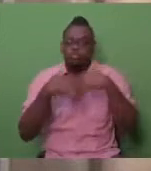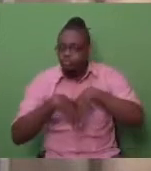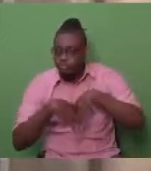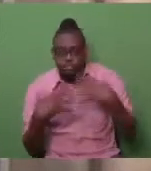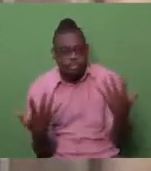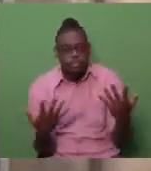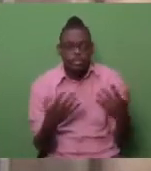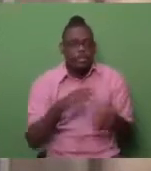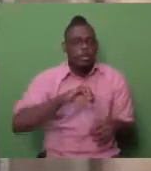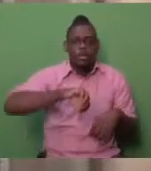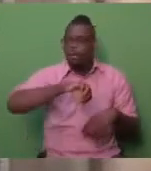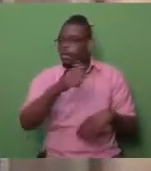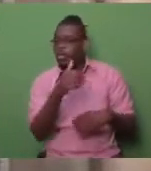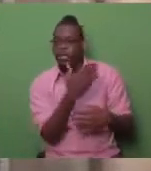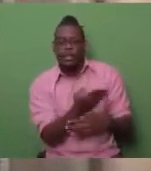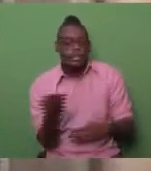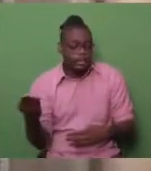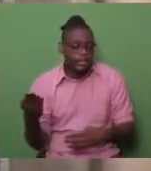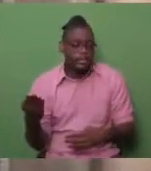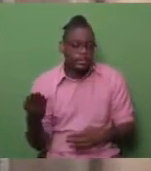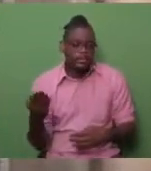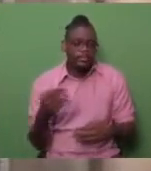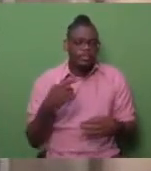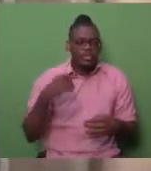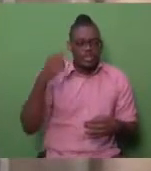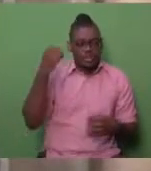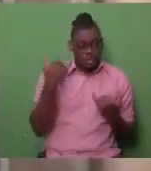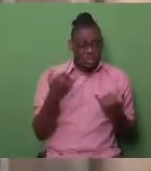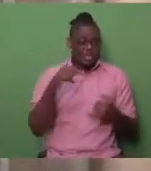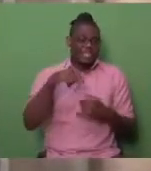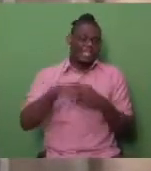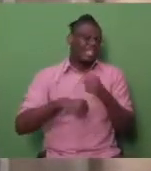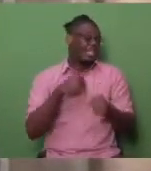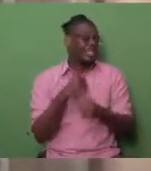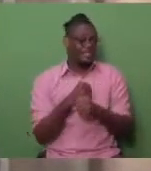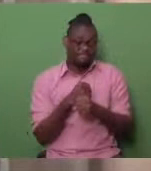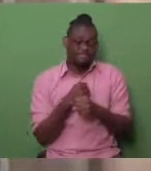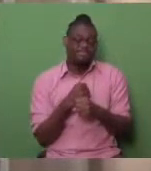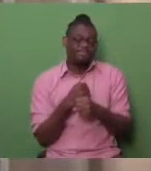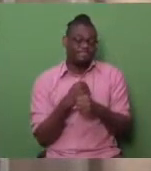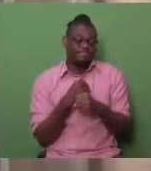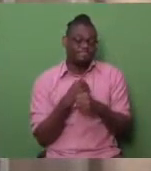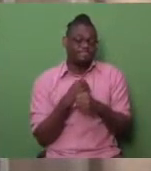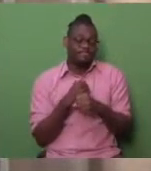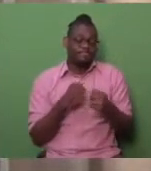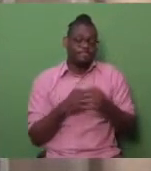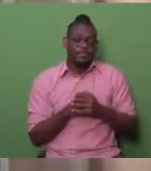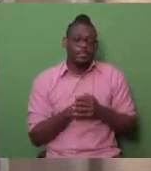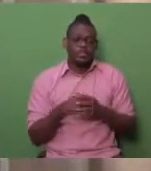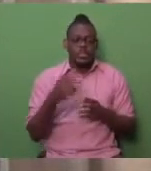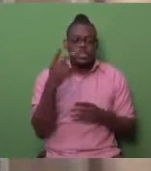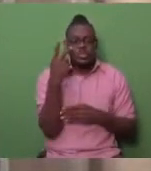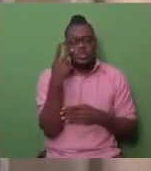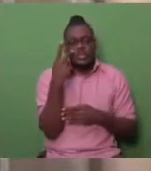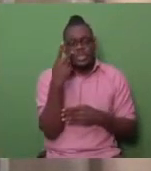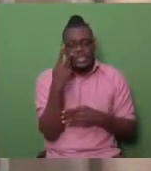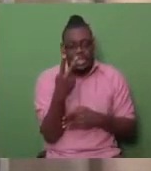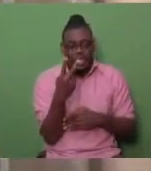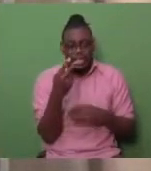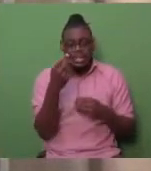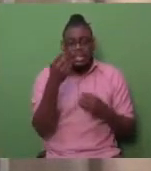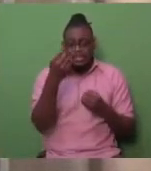that's this year, for this year, review of the economy. Unemployment data for 2021 is